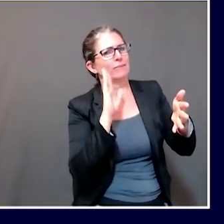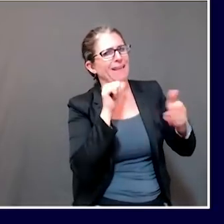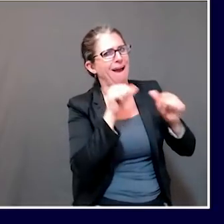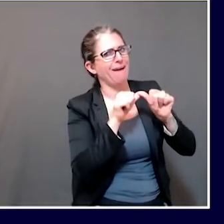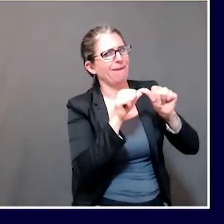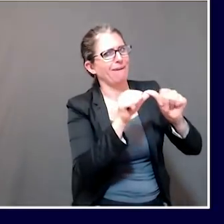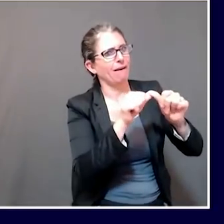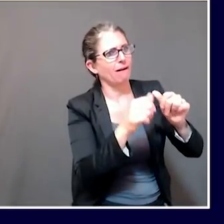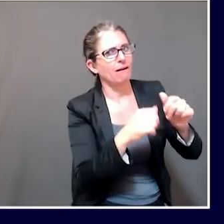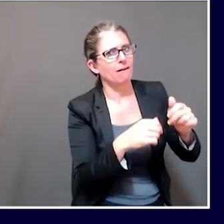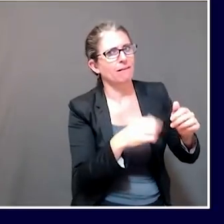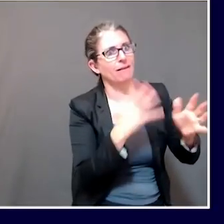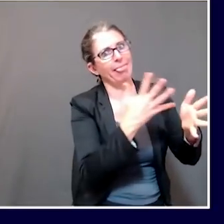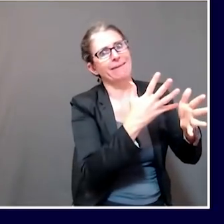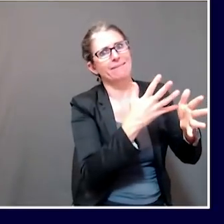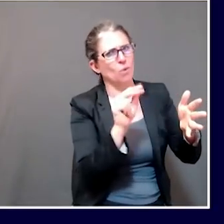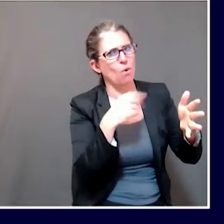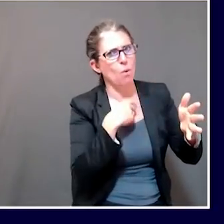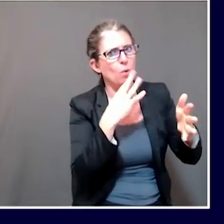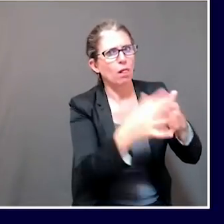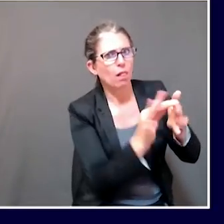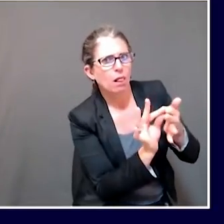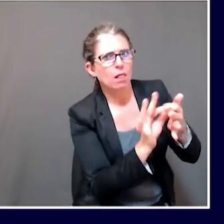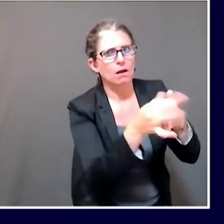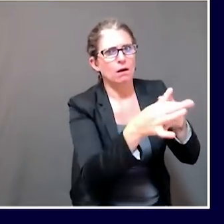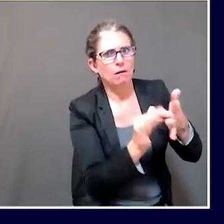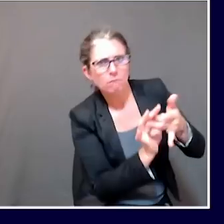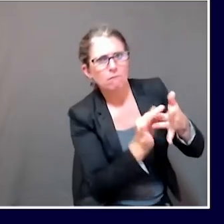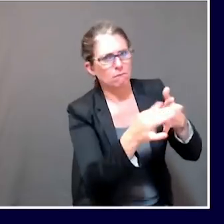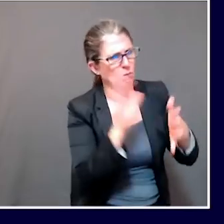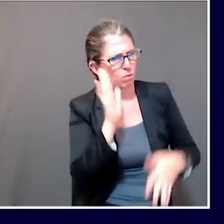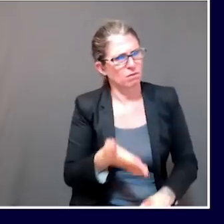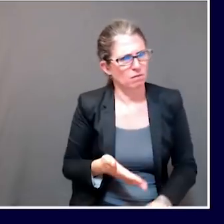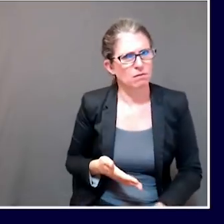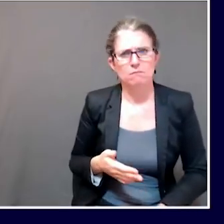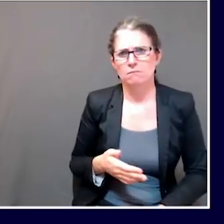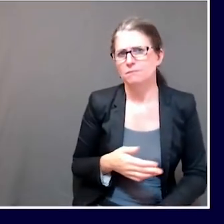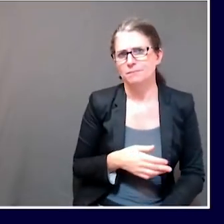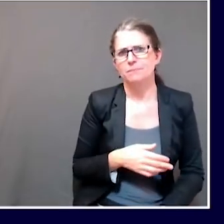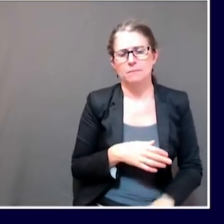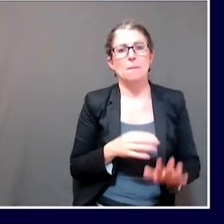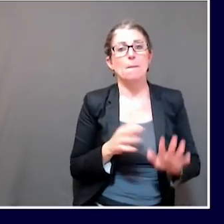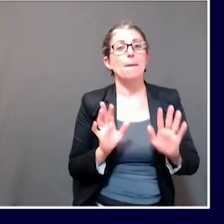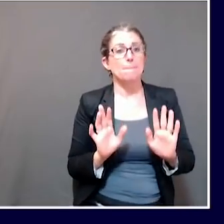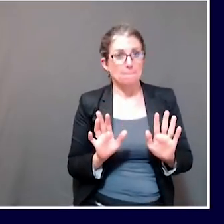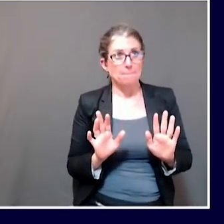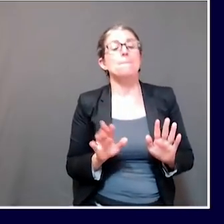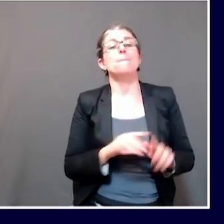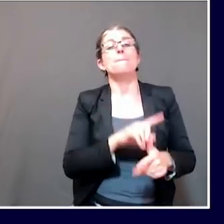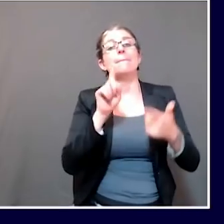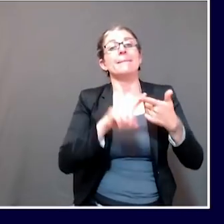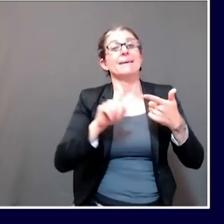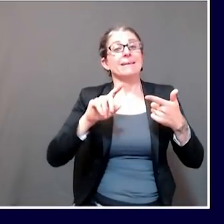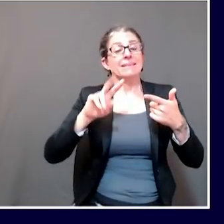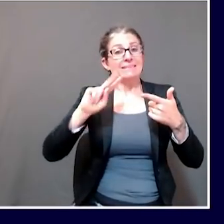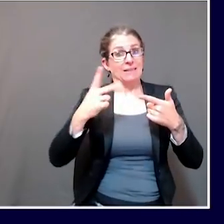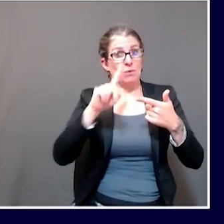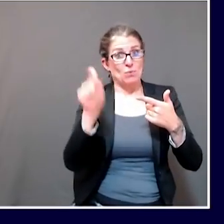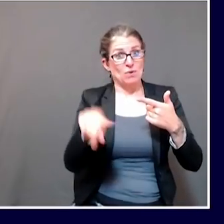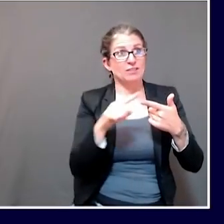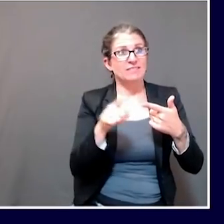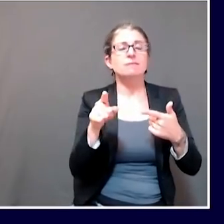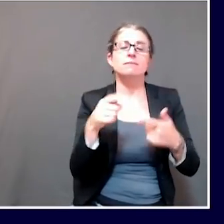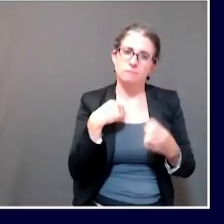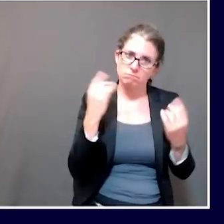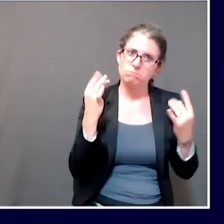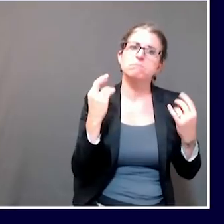off the list. As to the latter question, something we've been thinking about quite extensively. Right now, we're still in the